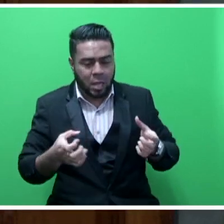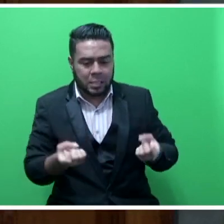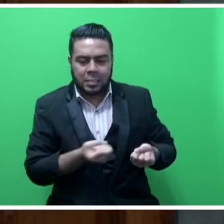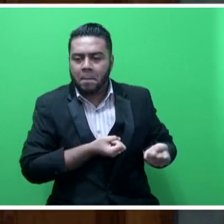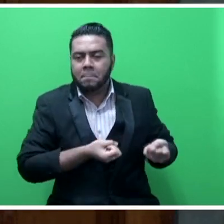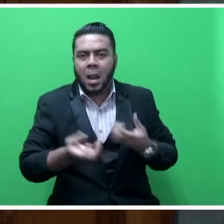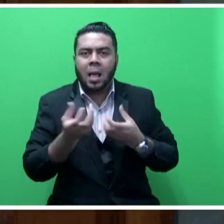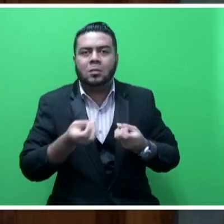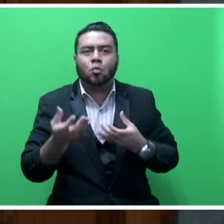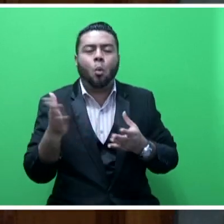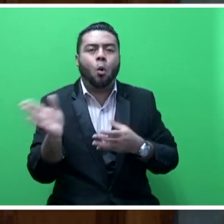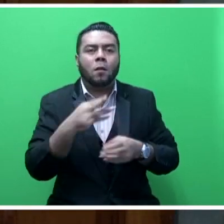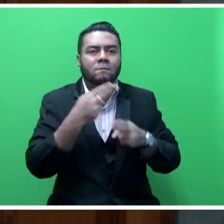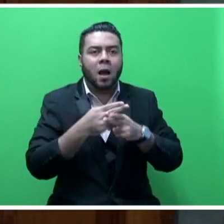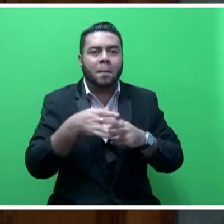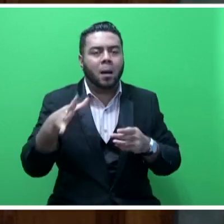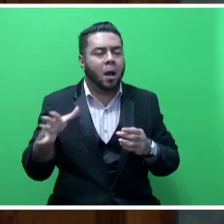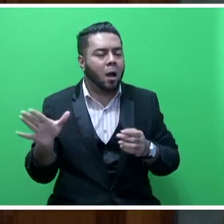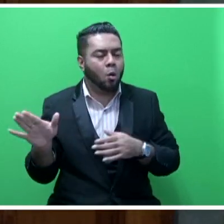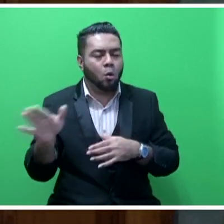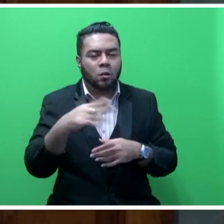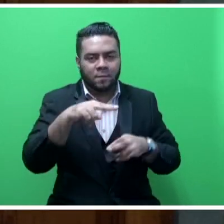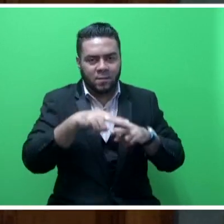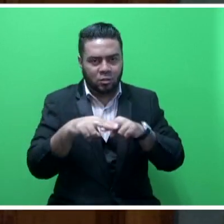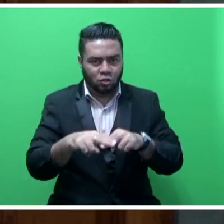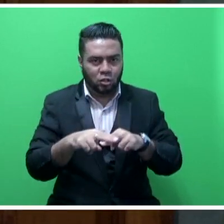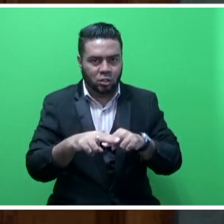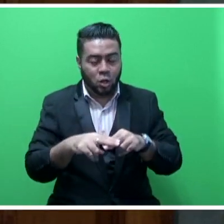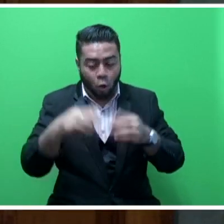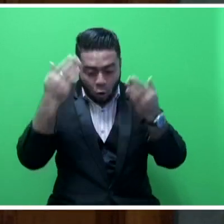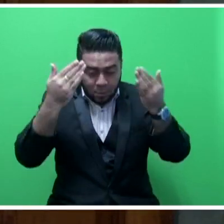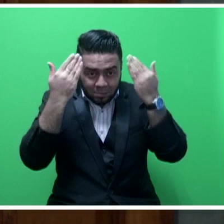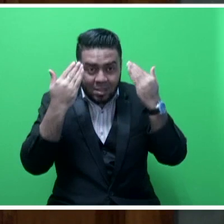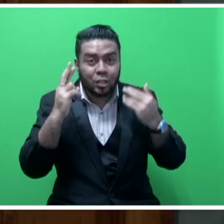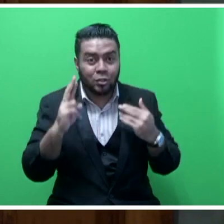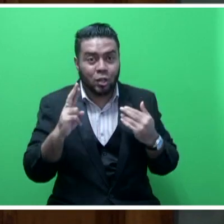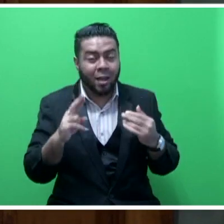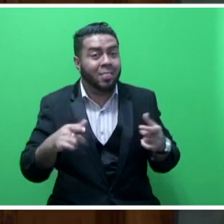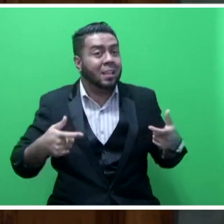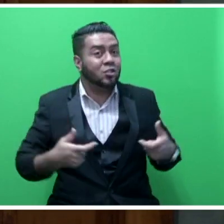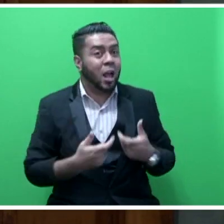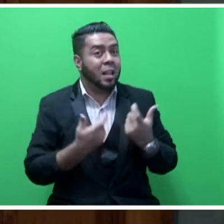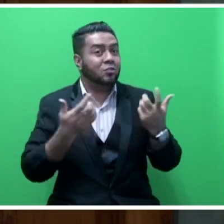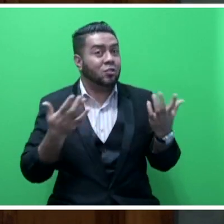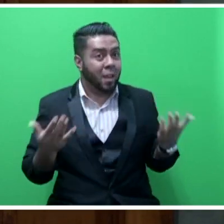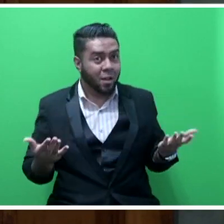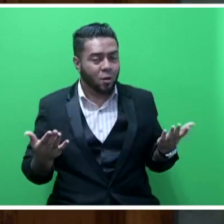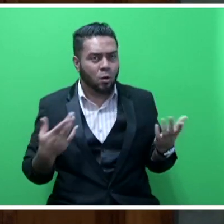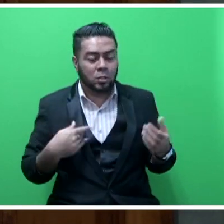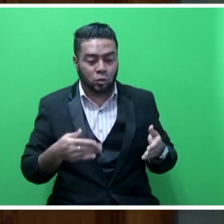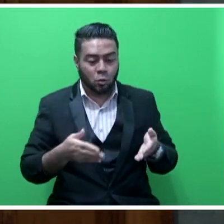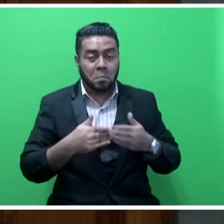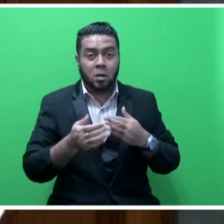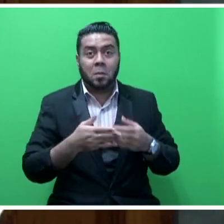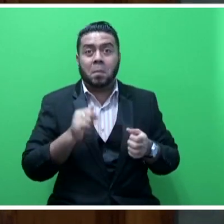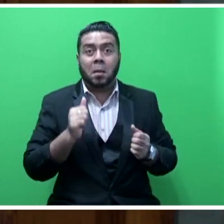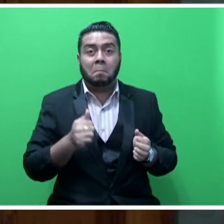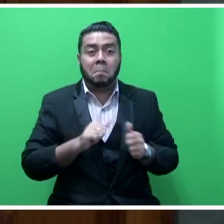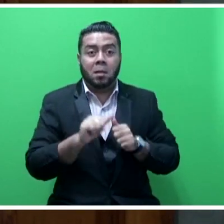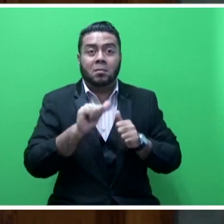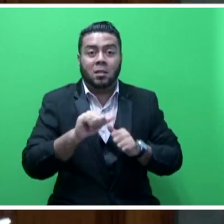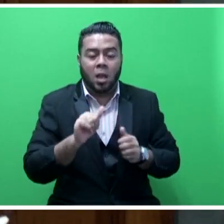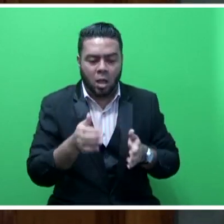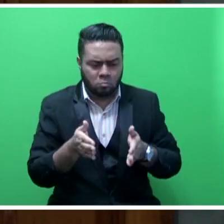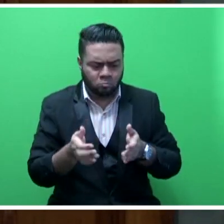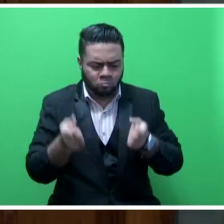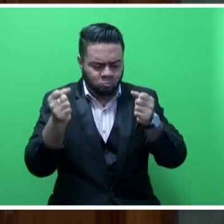to all farmers across Fiji. Honourable Speaker, sir, the challenge to building back better and repositioning our